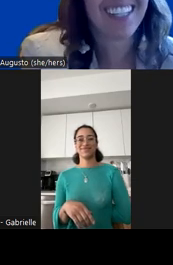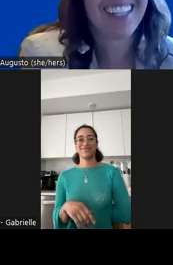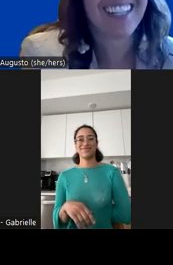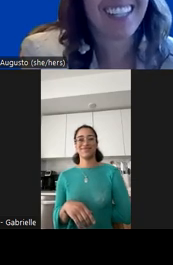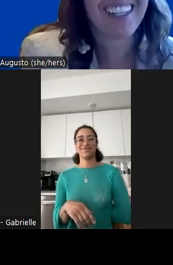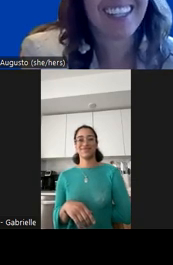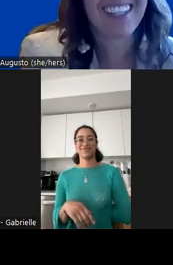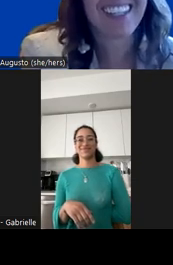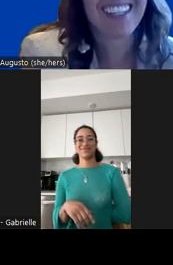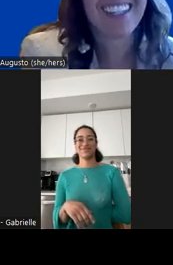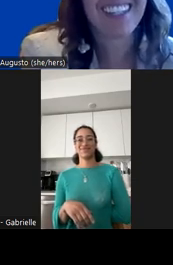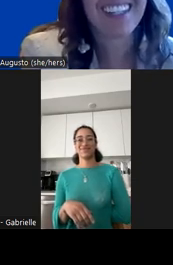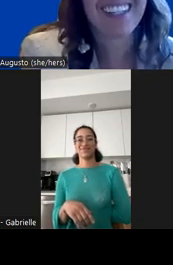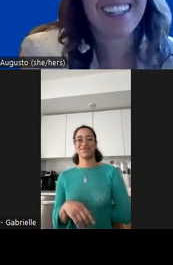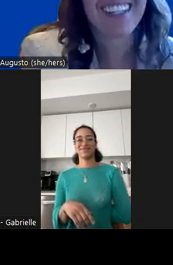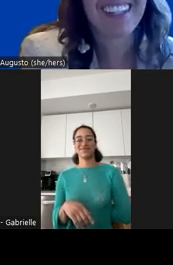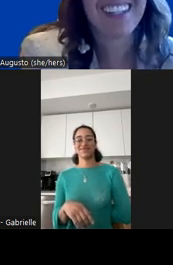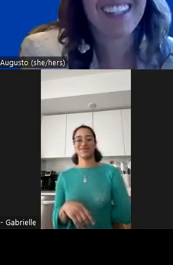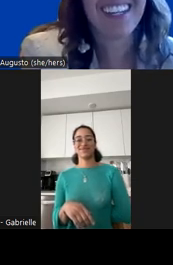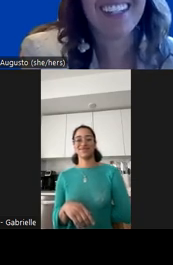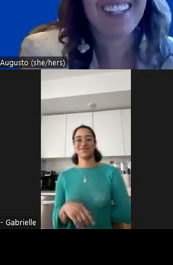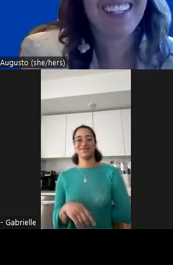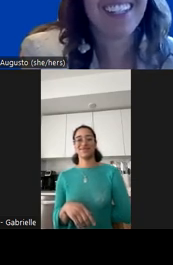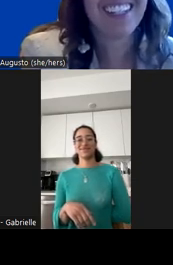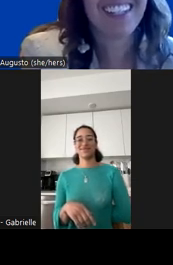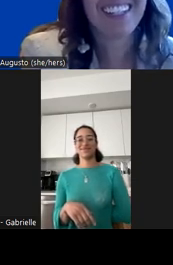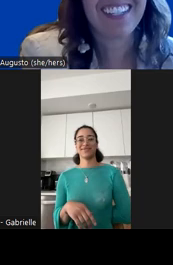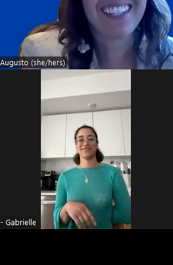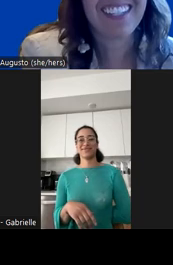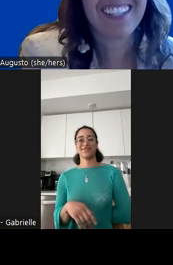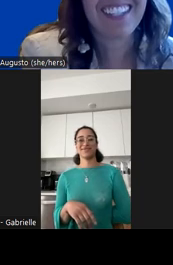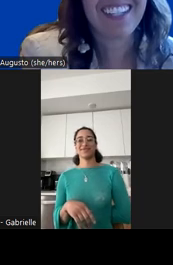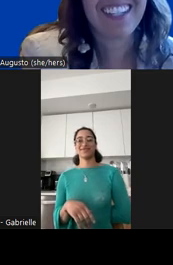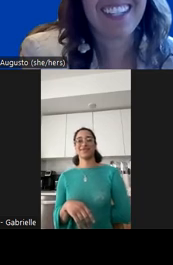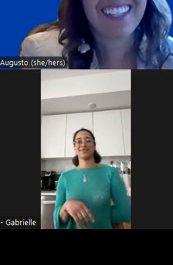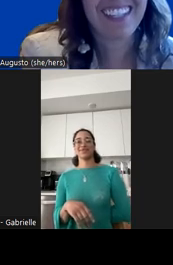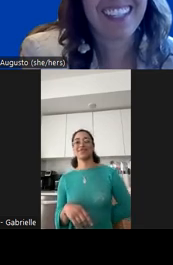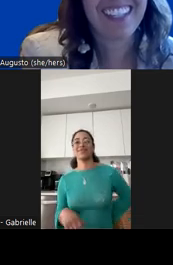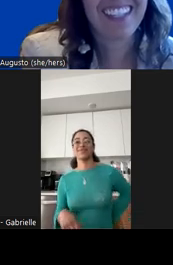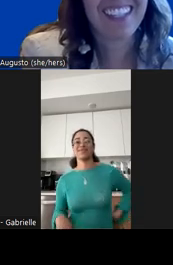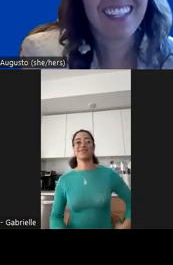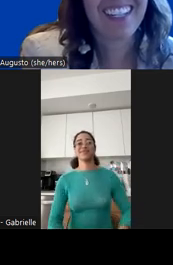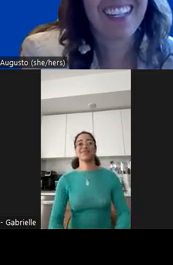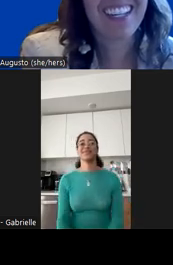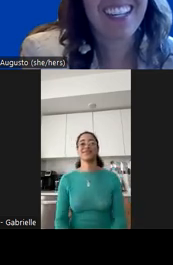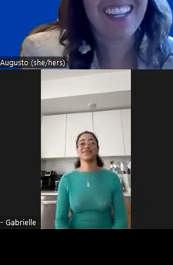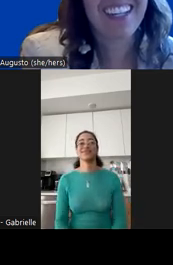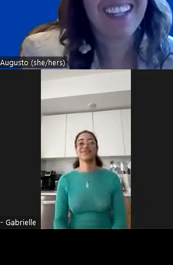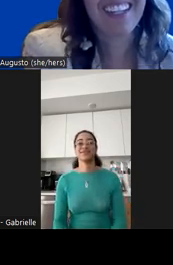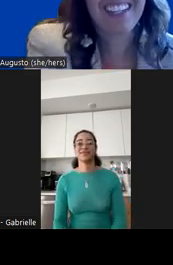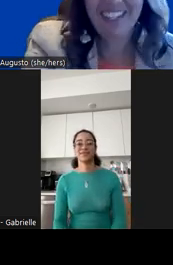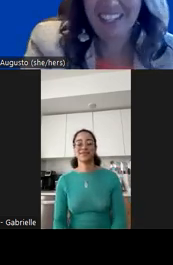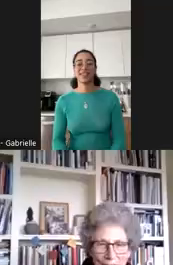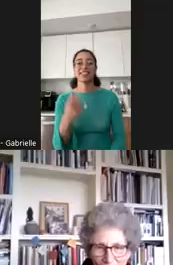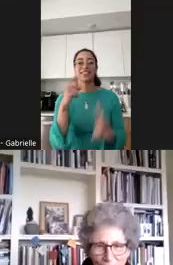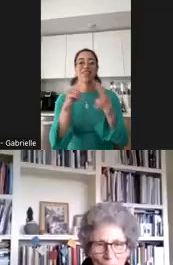for your leadership on this. I didn't realize you were on the call. Oh, hi, Marcy. Marcy has her hand up. Hi, Marcy. Hi, Russ. That was an amazing. You did that